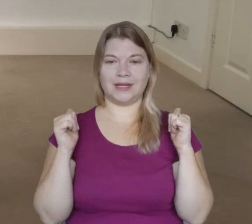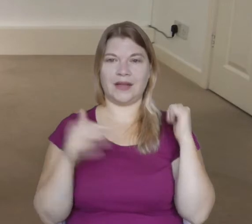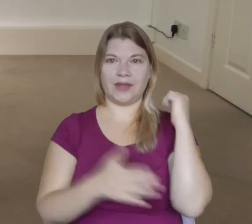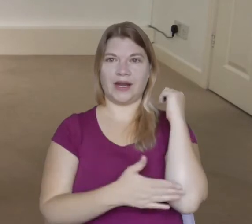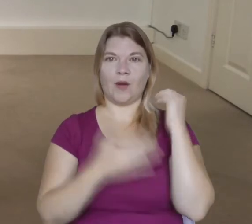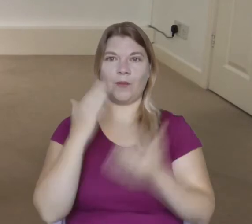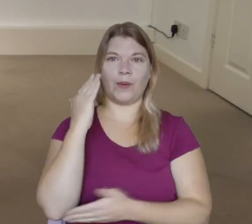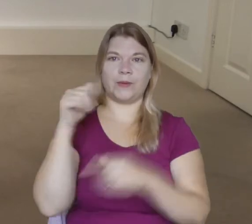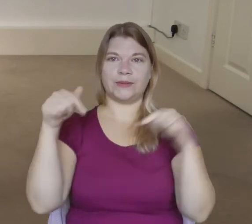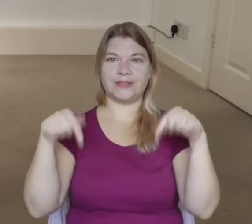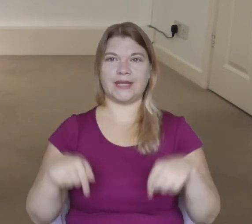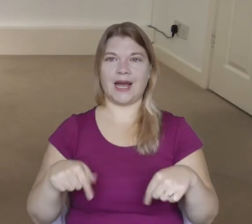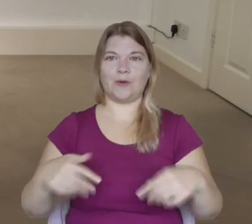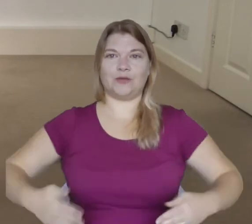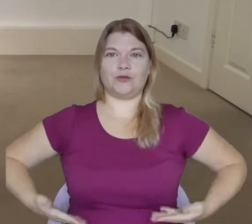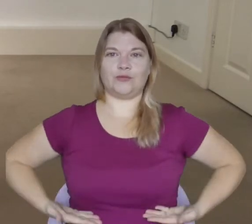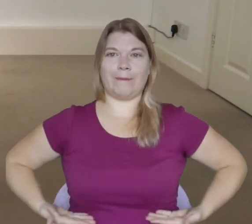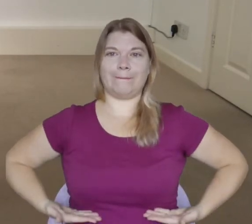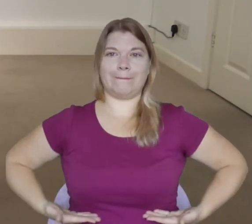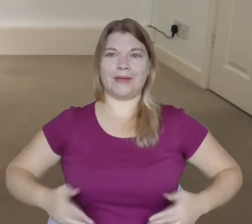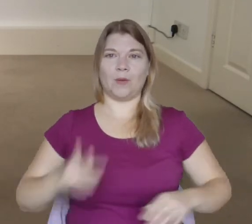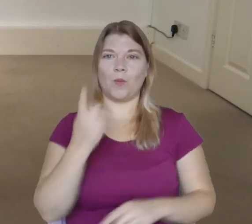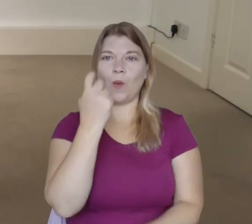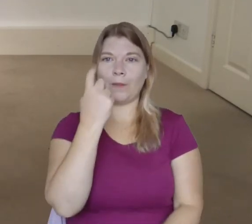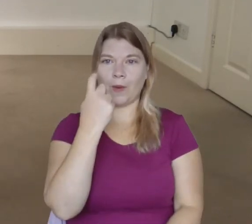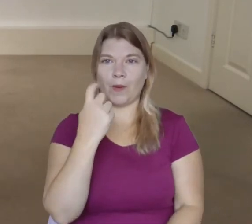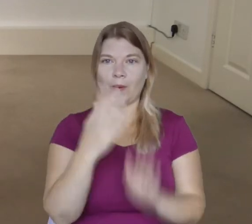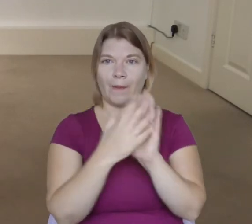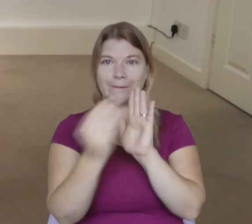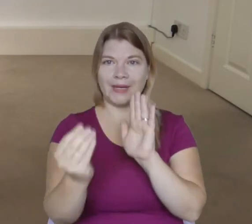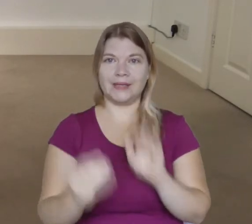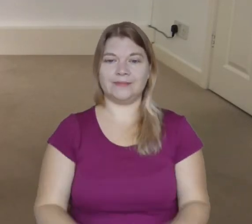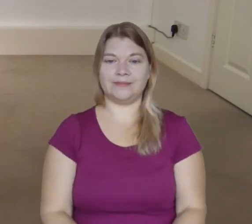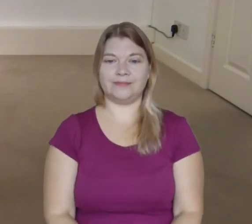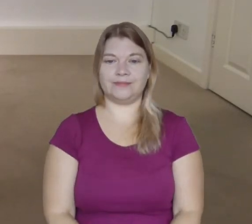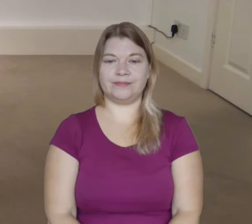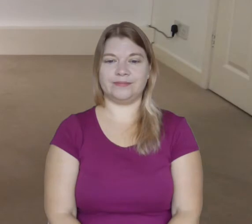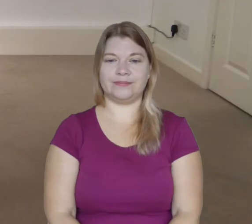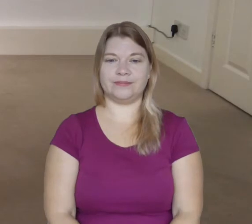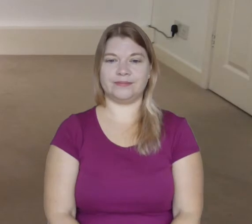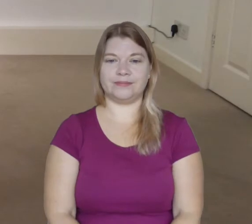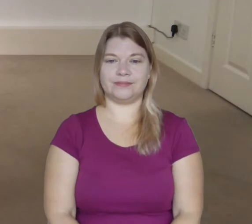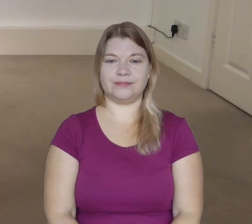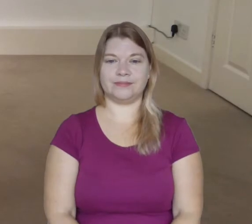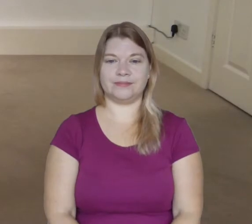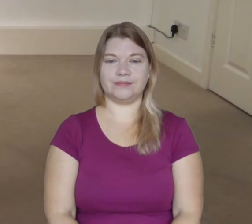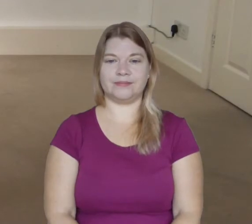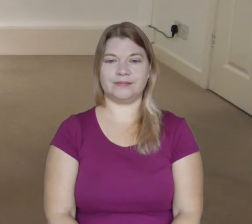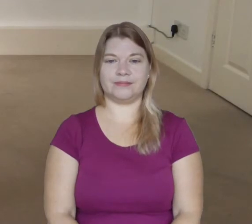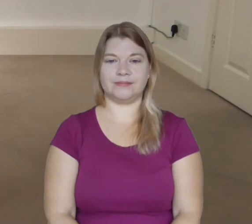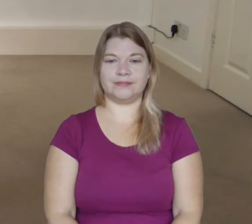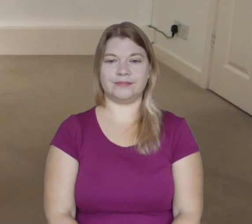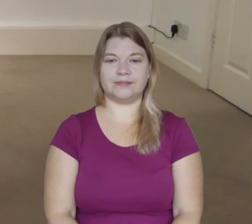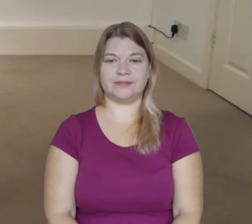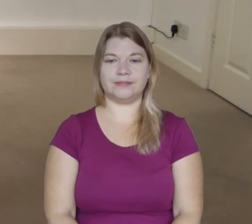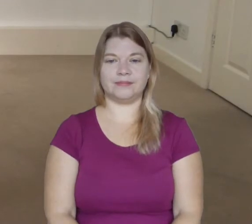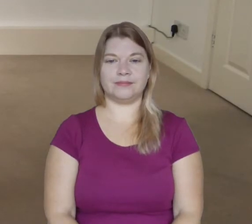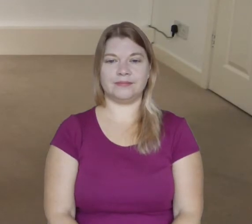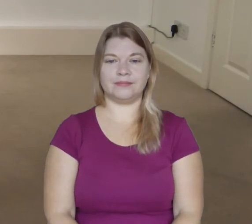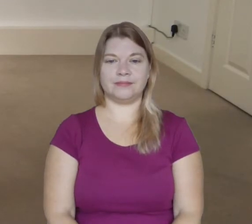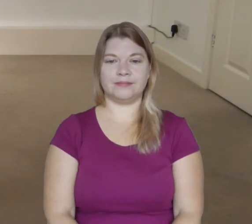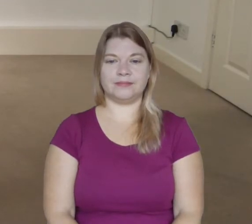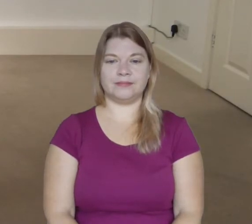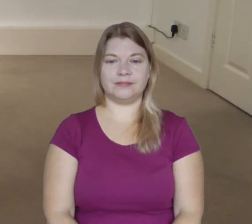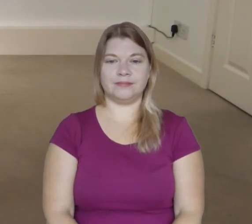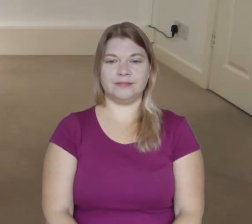the elbows down to my rib cage. Let's do one more like that. Forward, circle round, and